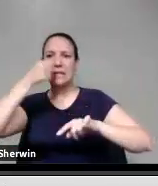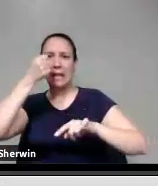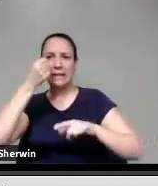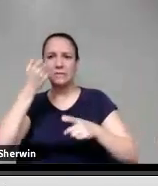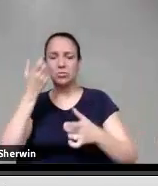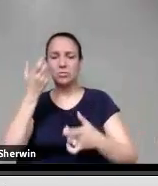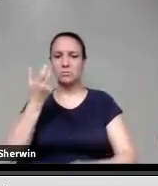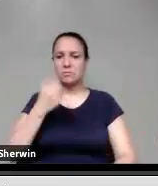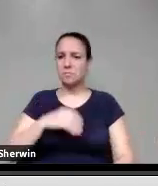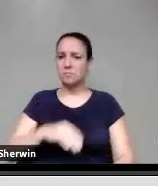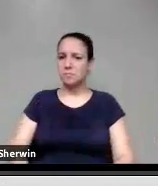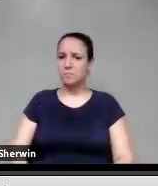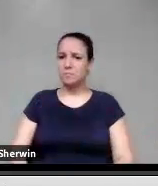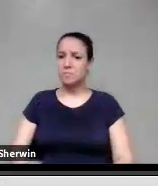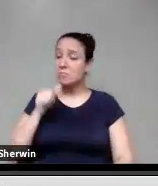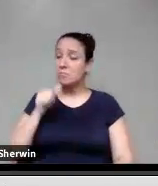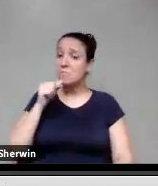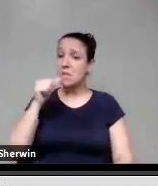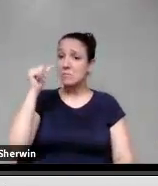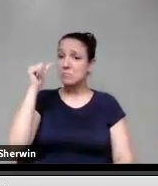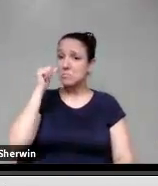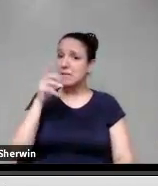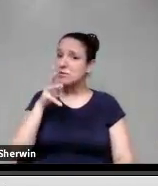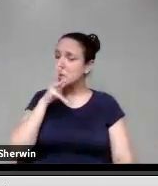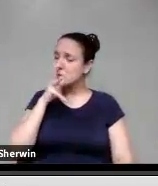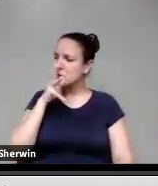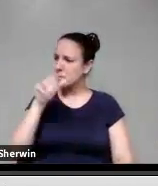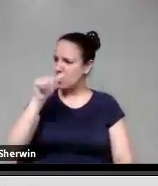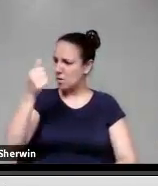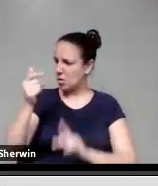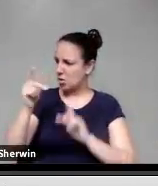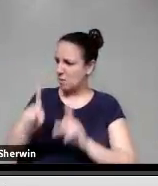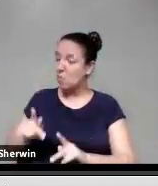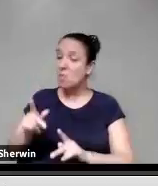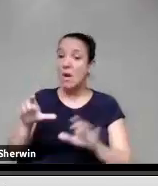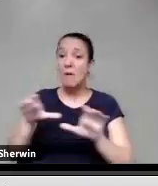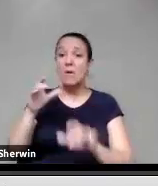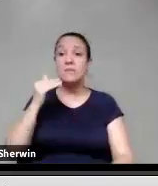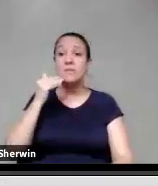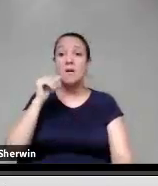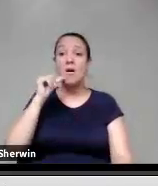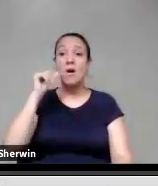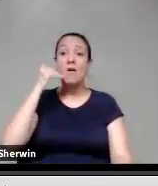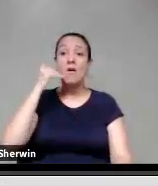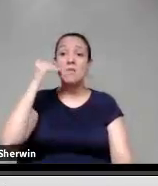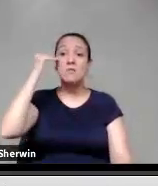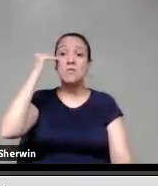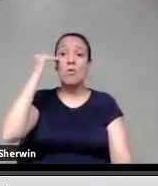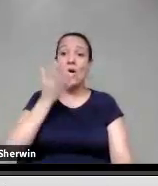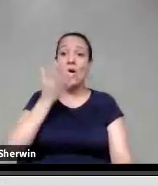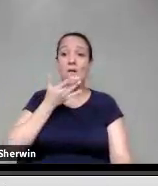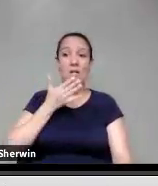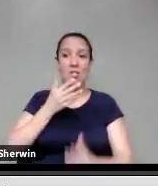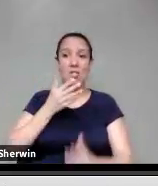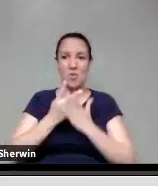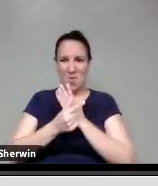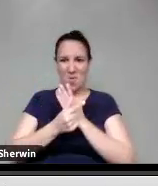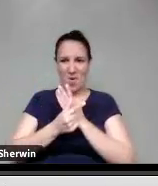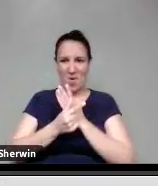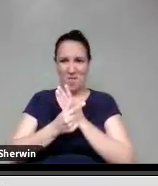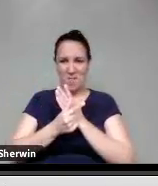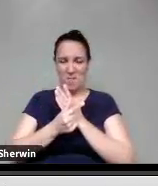was actually yesterday in the Leadership Institute, they said we did an adult coloring program and the younger people got upset because they wanted to color too.